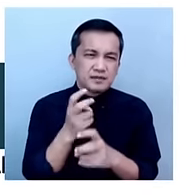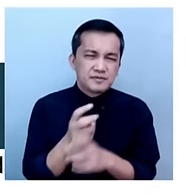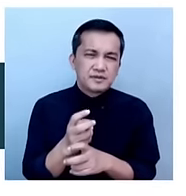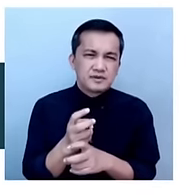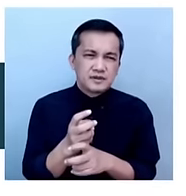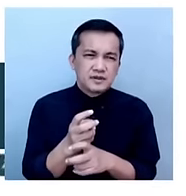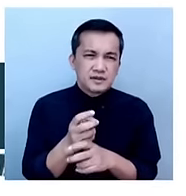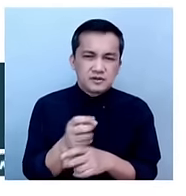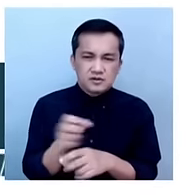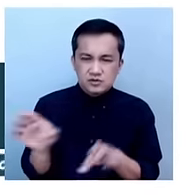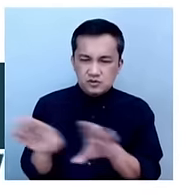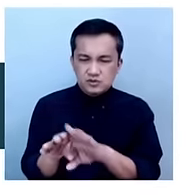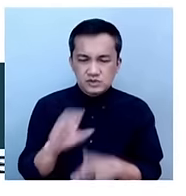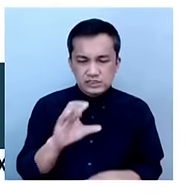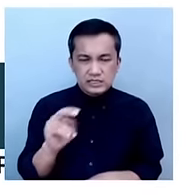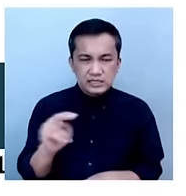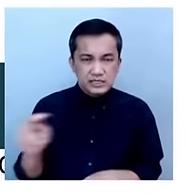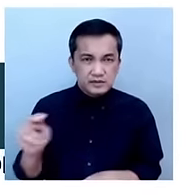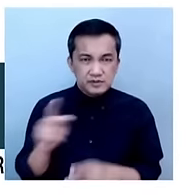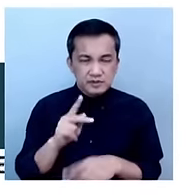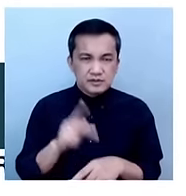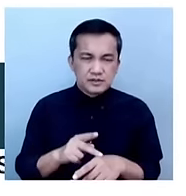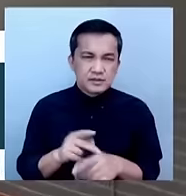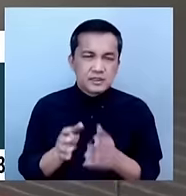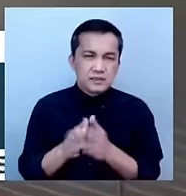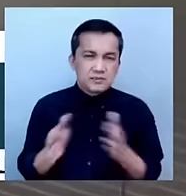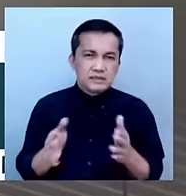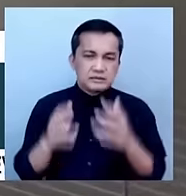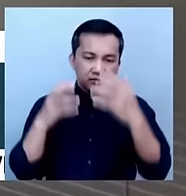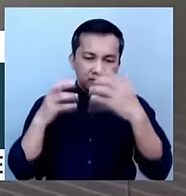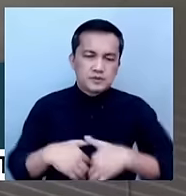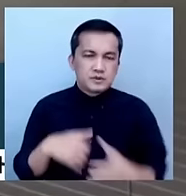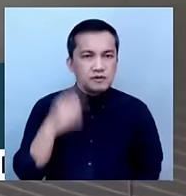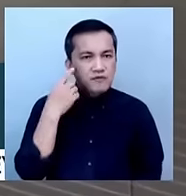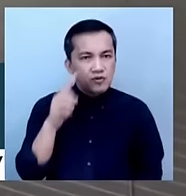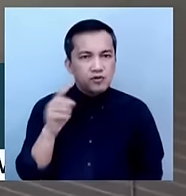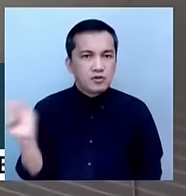of CNN Philippines, malaking dagok ito para sa lahat.